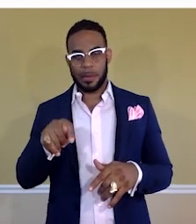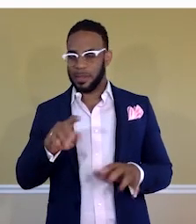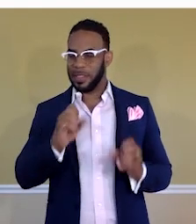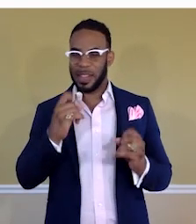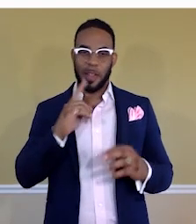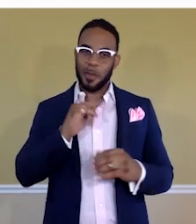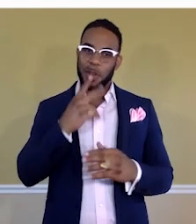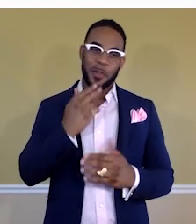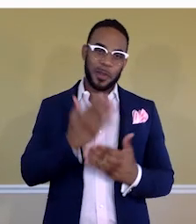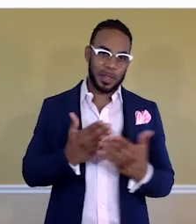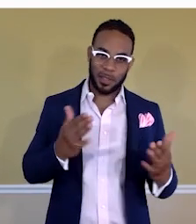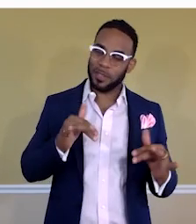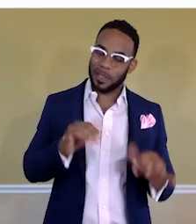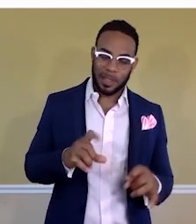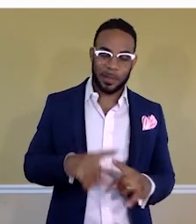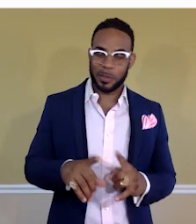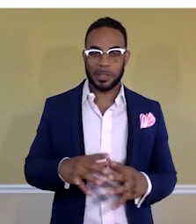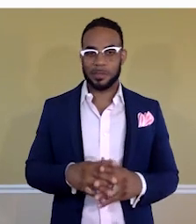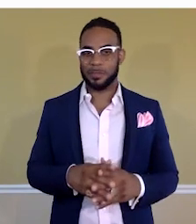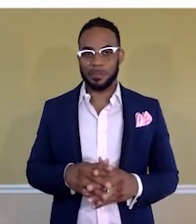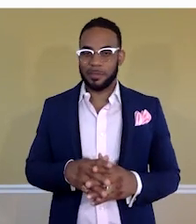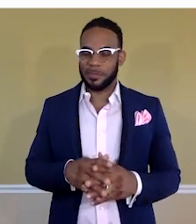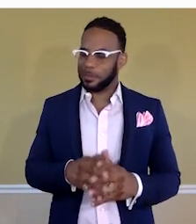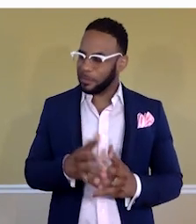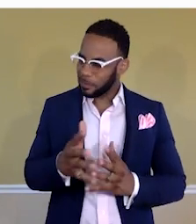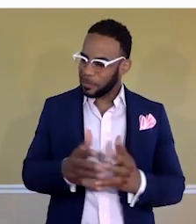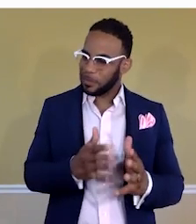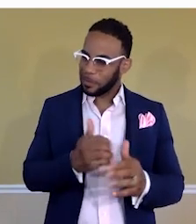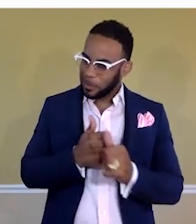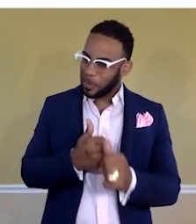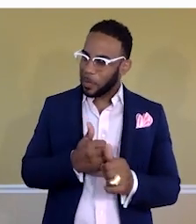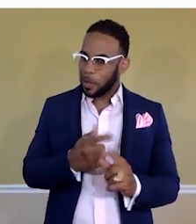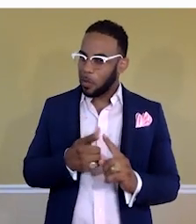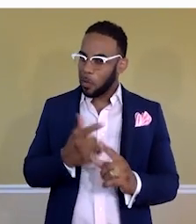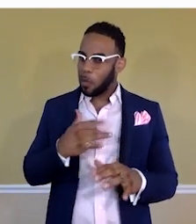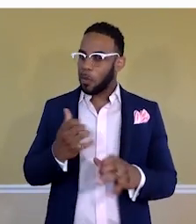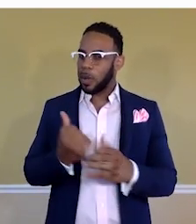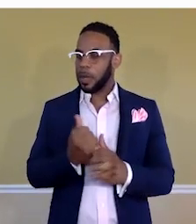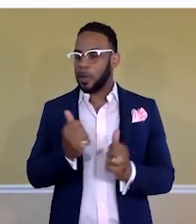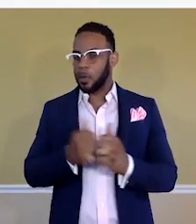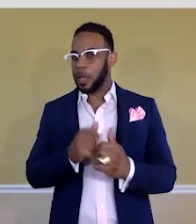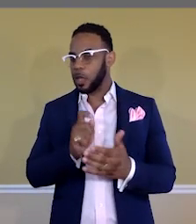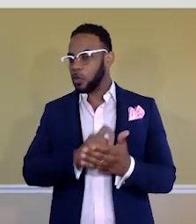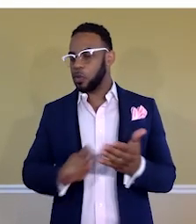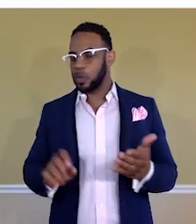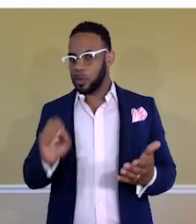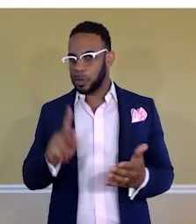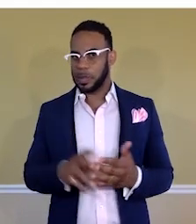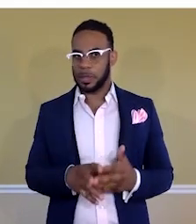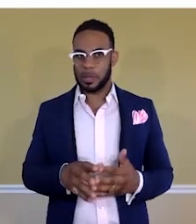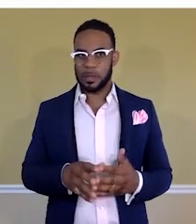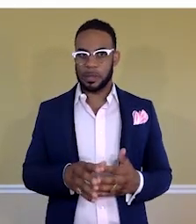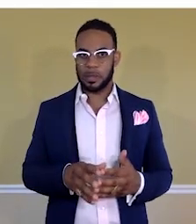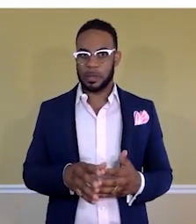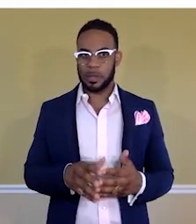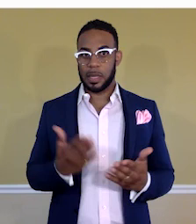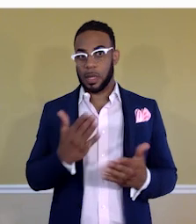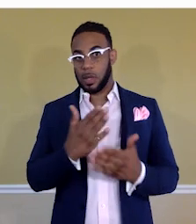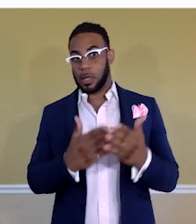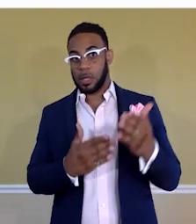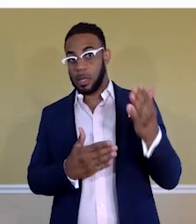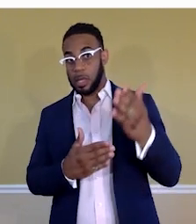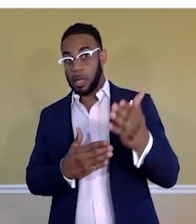lot of really cute stuff, but that kind of distracts from what we want to get with journaling. Here are